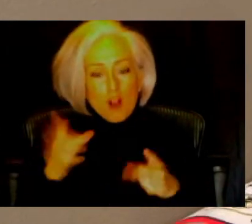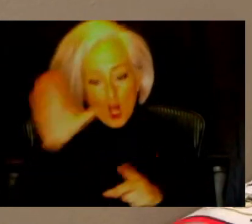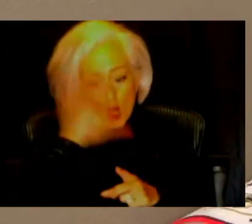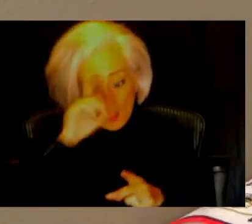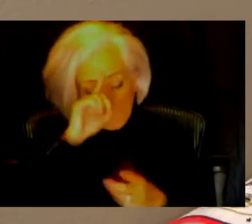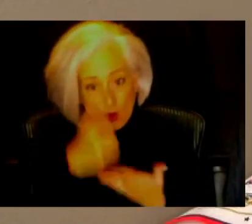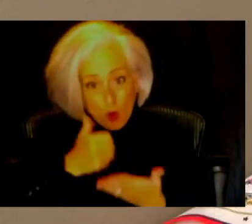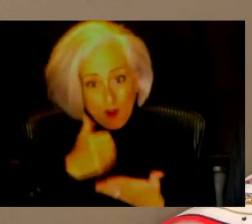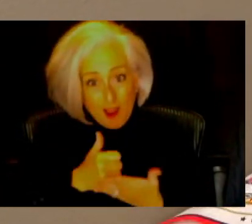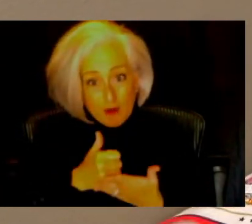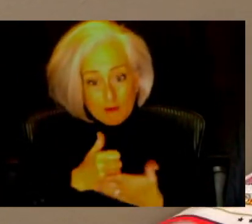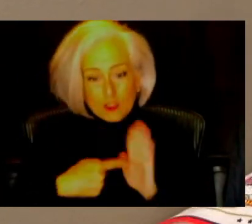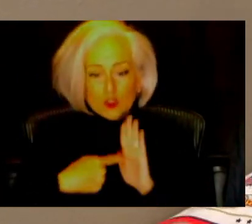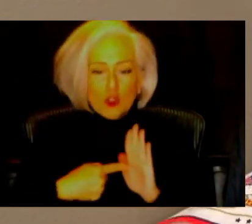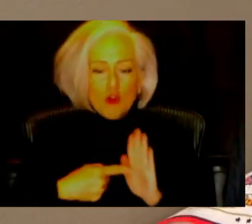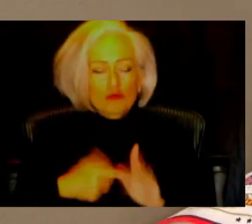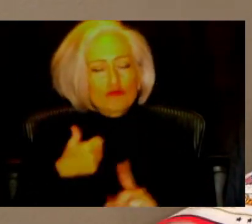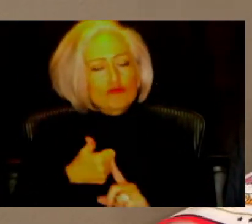a weakness.